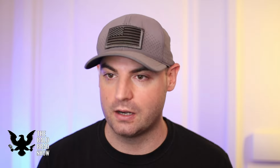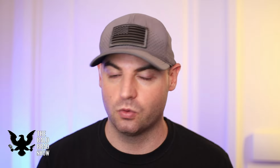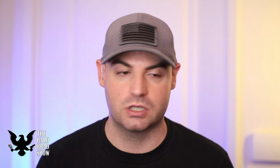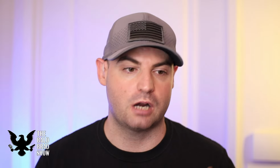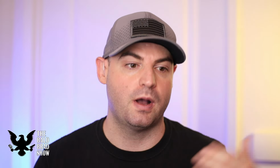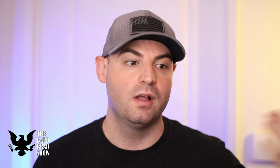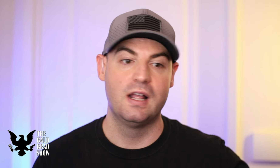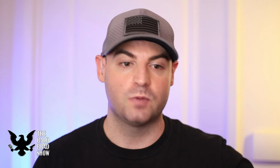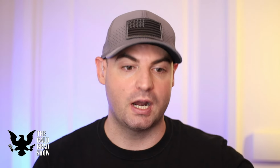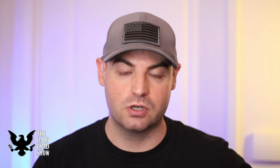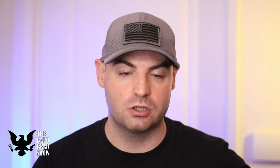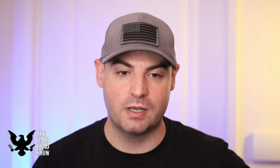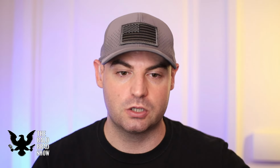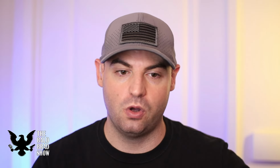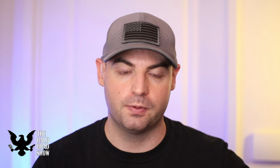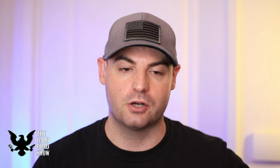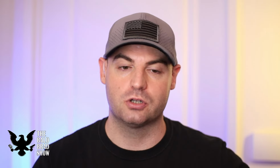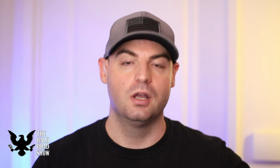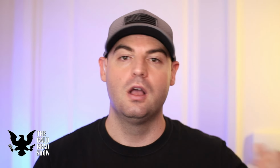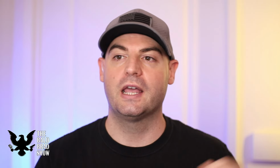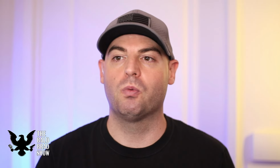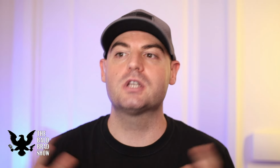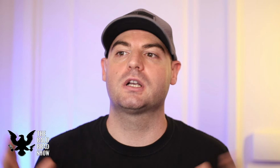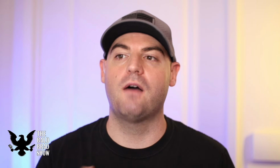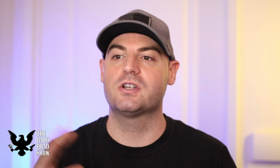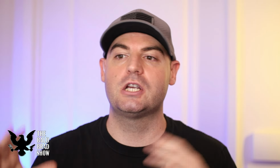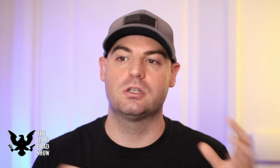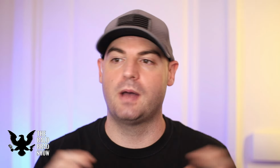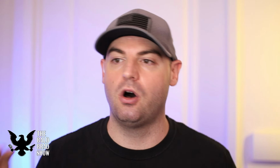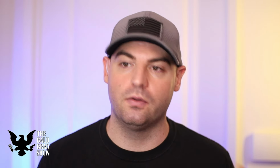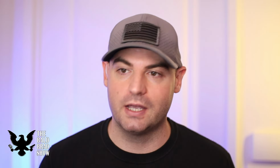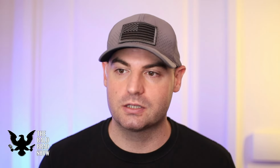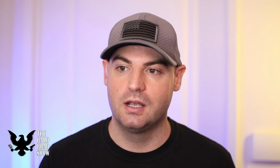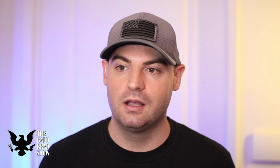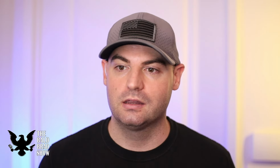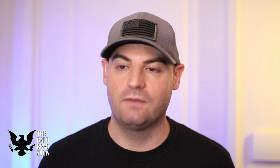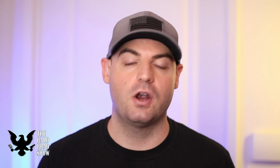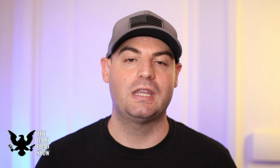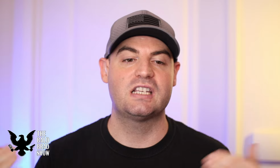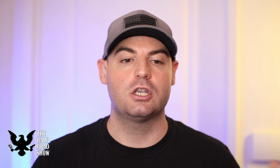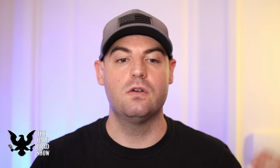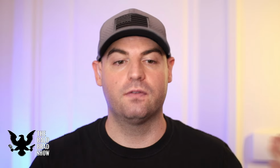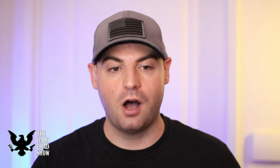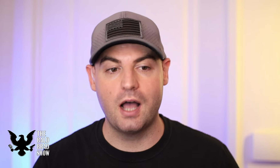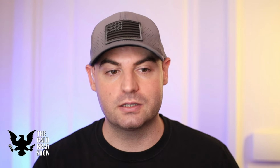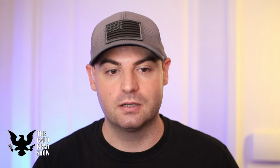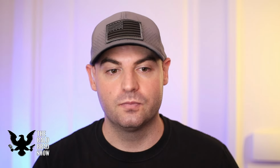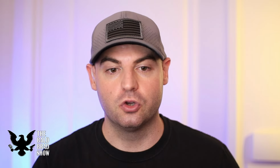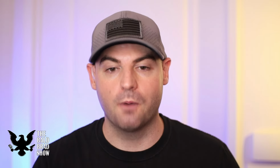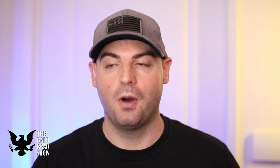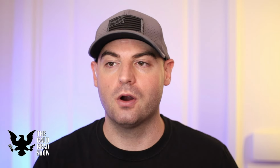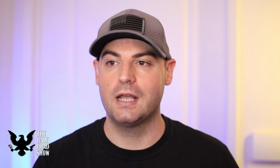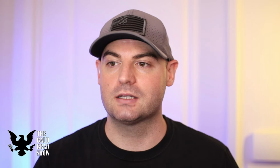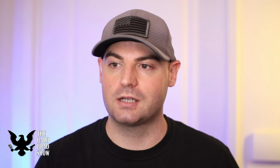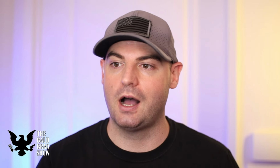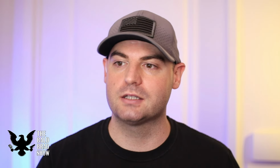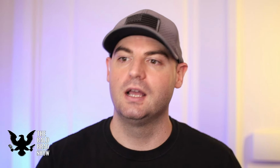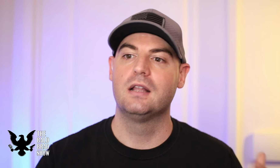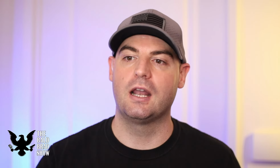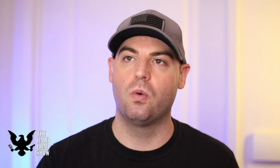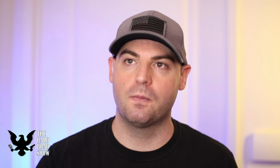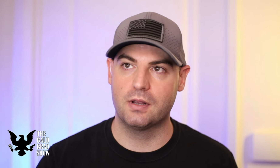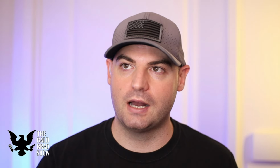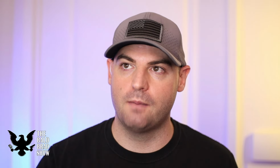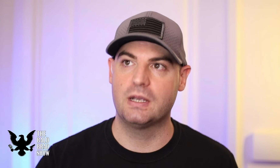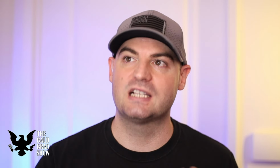Joe Biden? Where's the talk about not increasing domestic oil production? Like, where's the conversations about all this? The very things that you've caused, your party has caused.